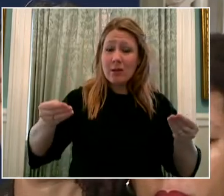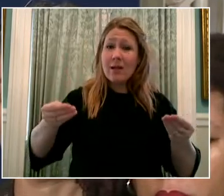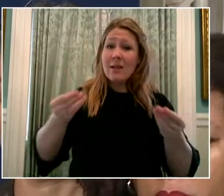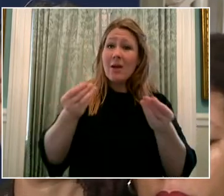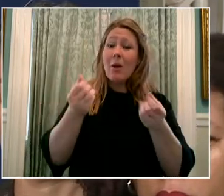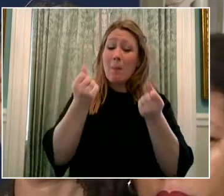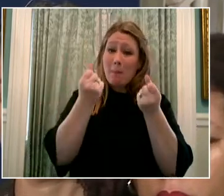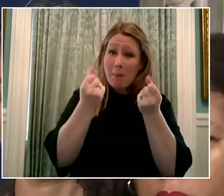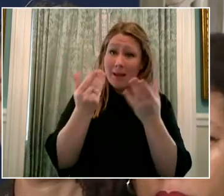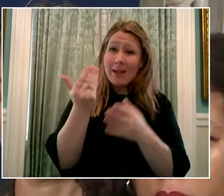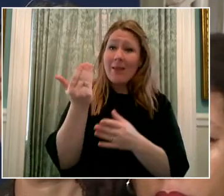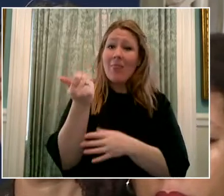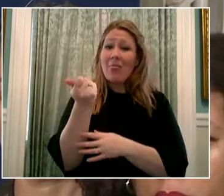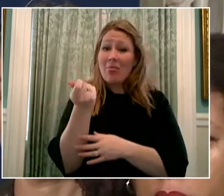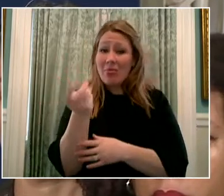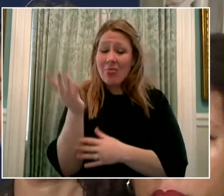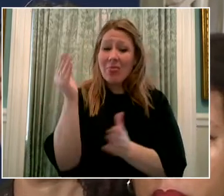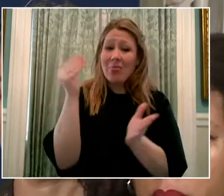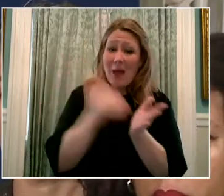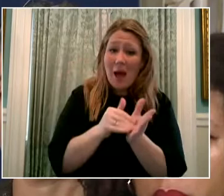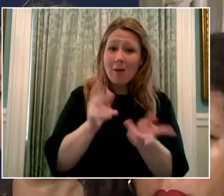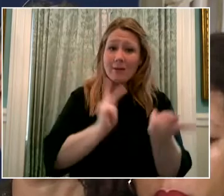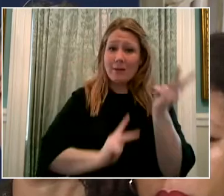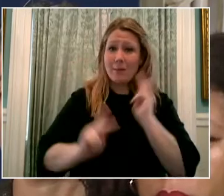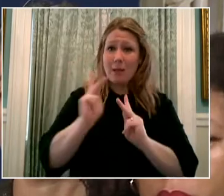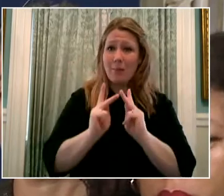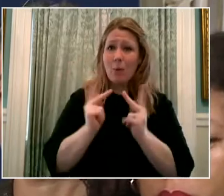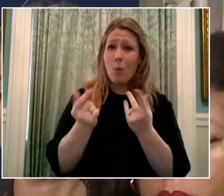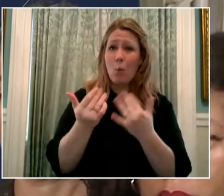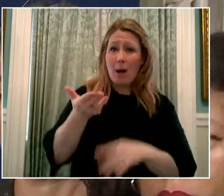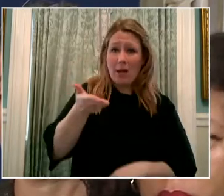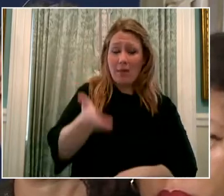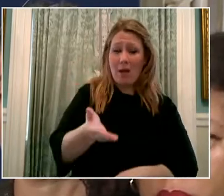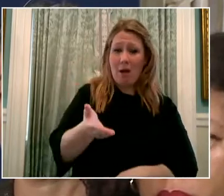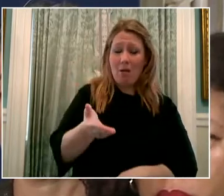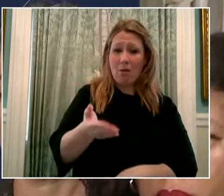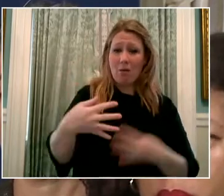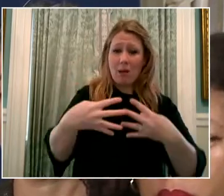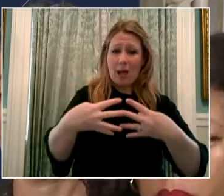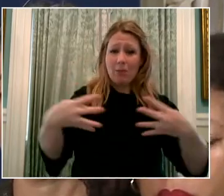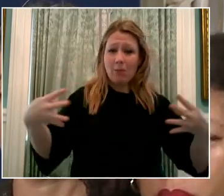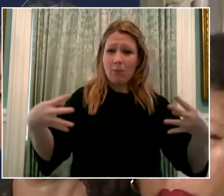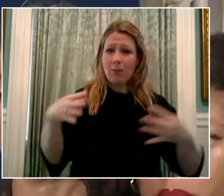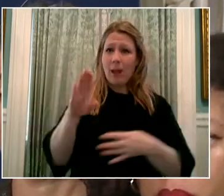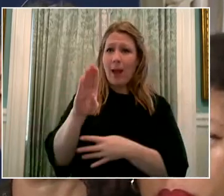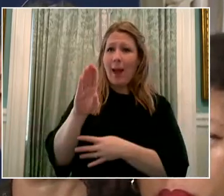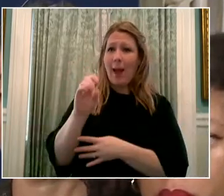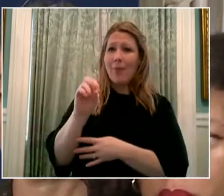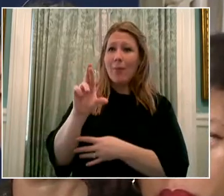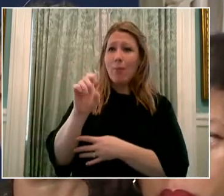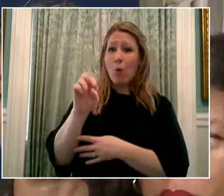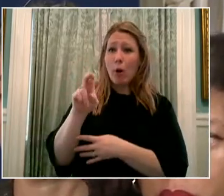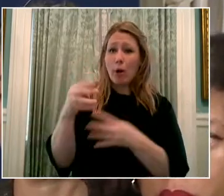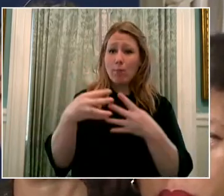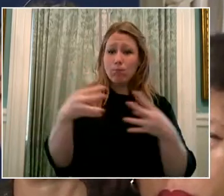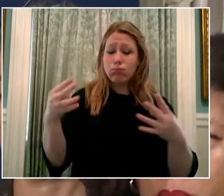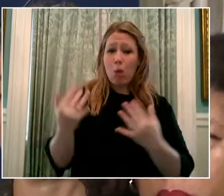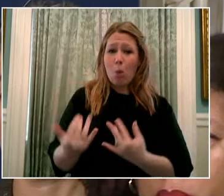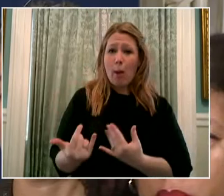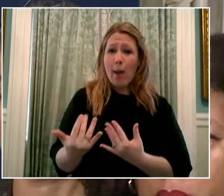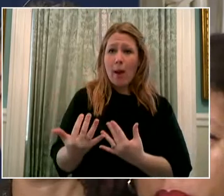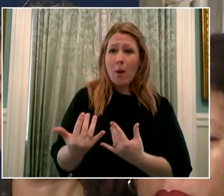York. So this is really potentially the beginning of our problem at this level. This